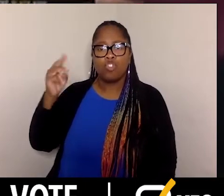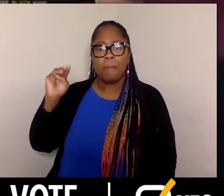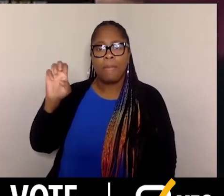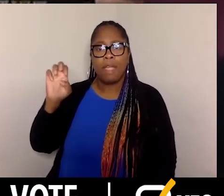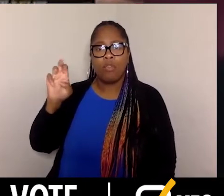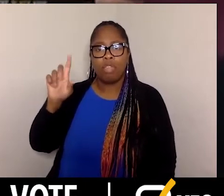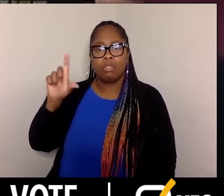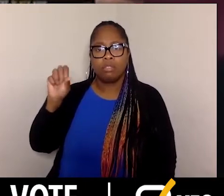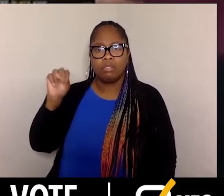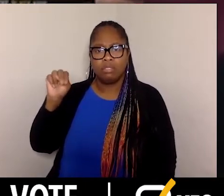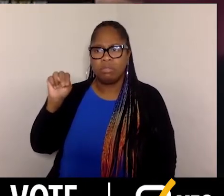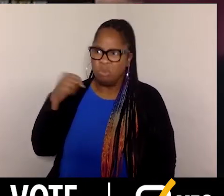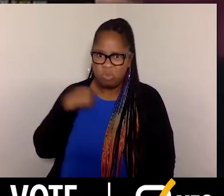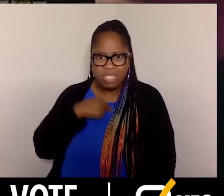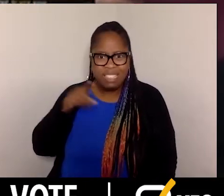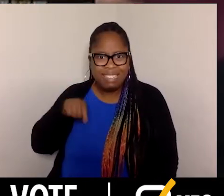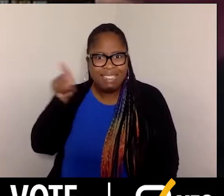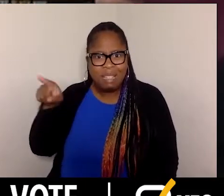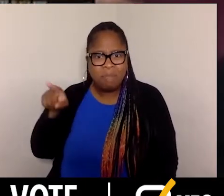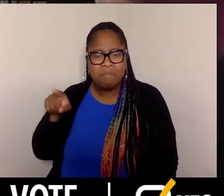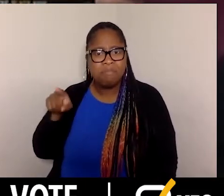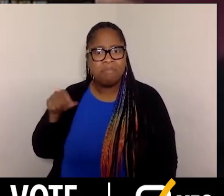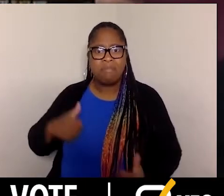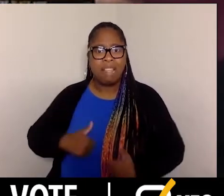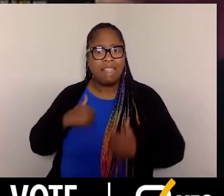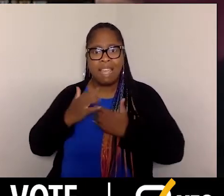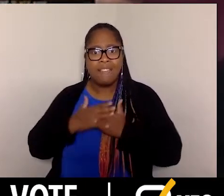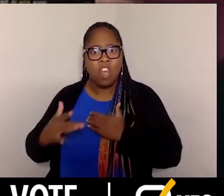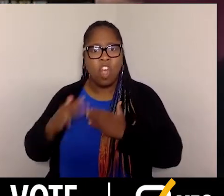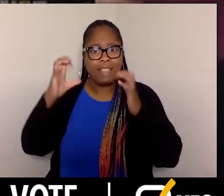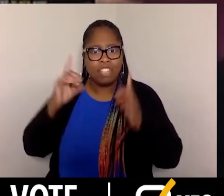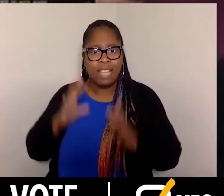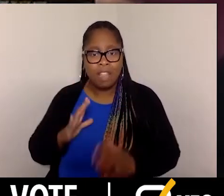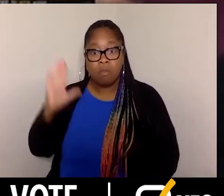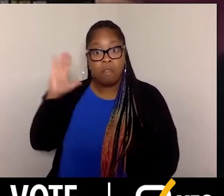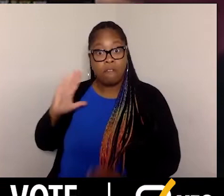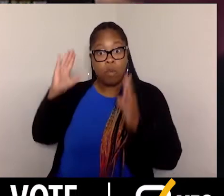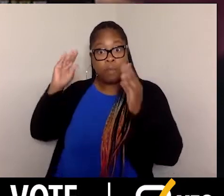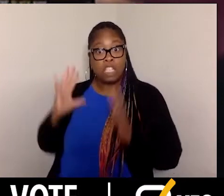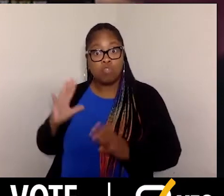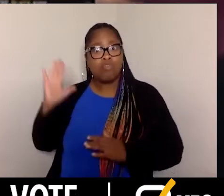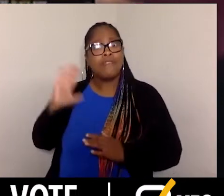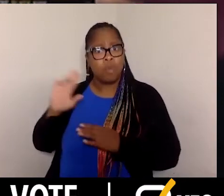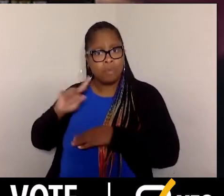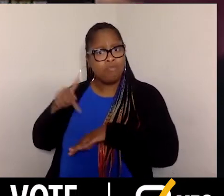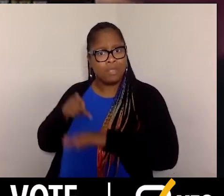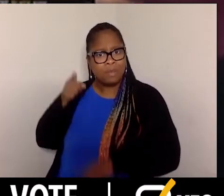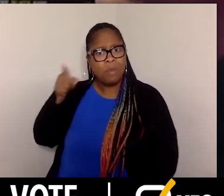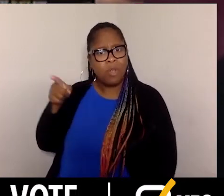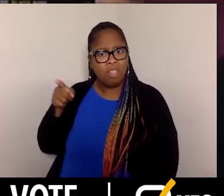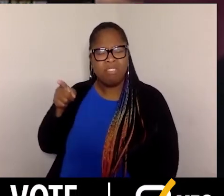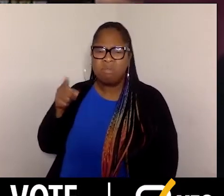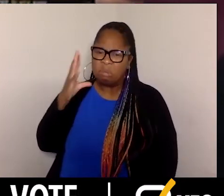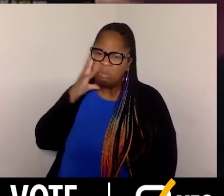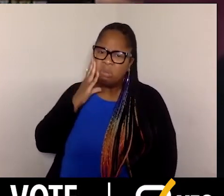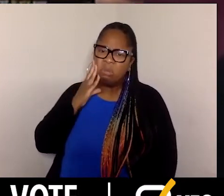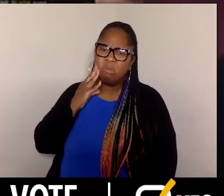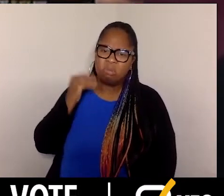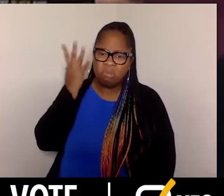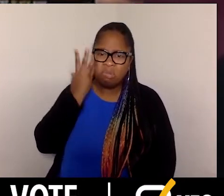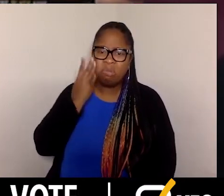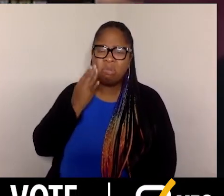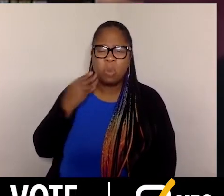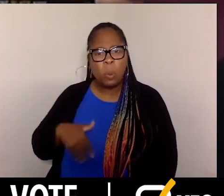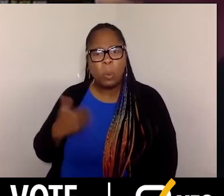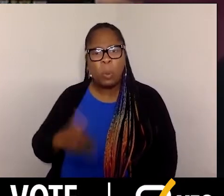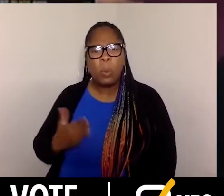lifelong educator, former teacher, and former principal. His experienced hand is even more valuable